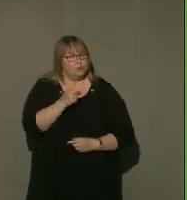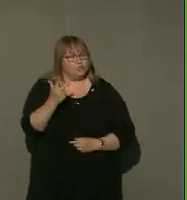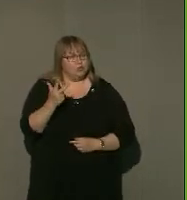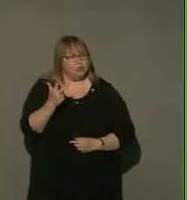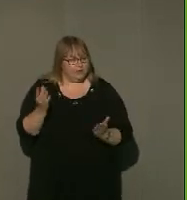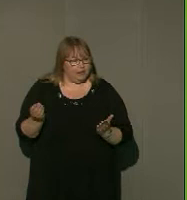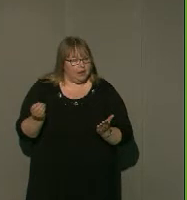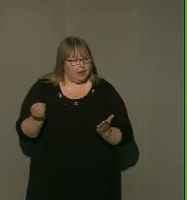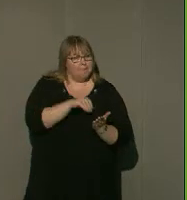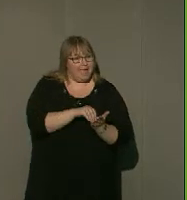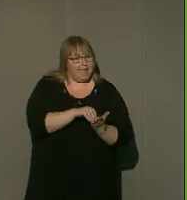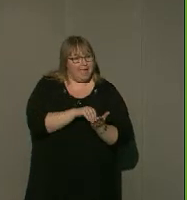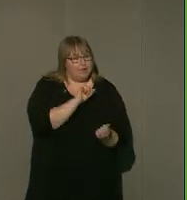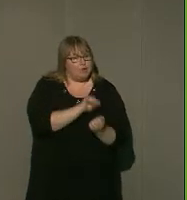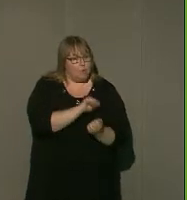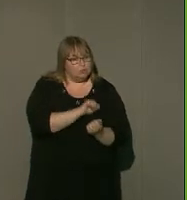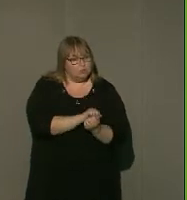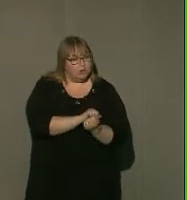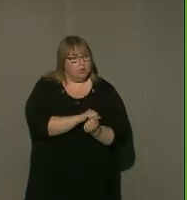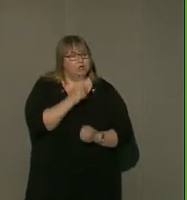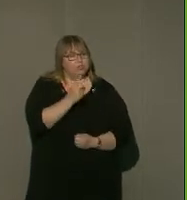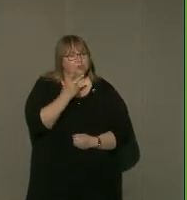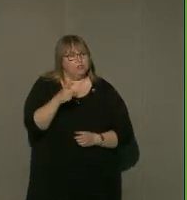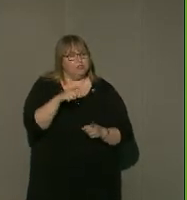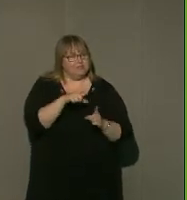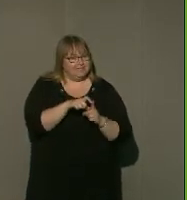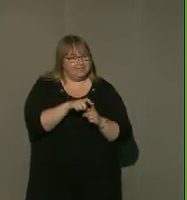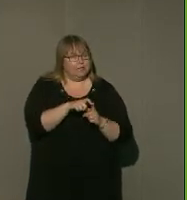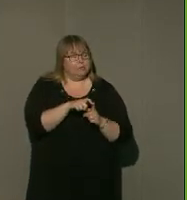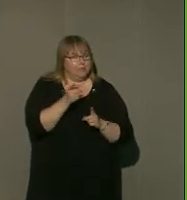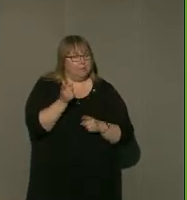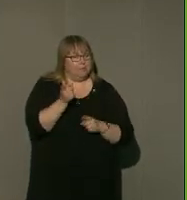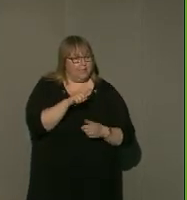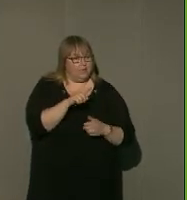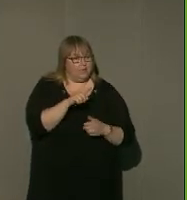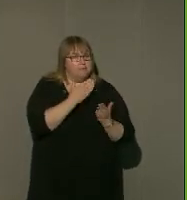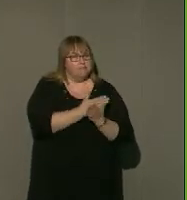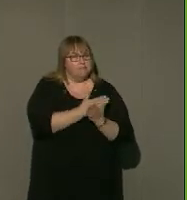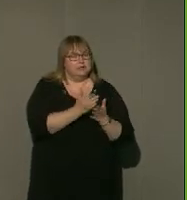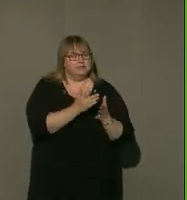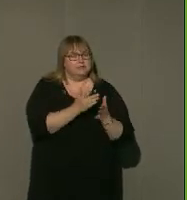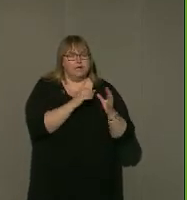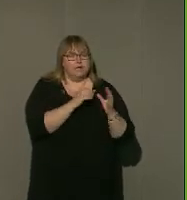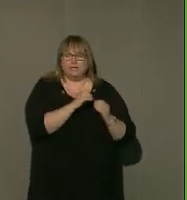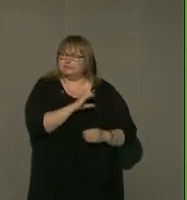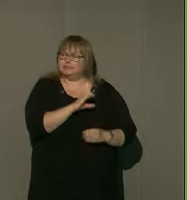order, 23D will return with parts A, B and C.